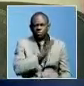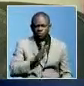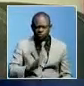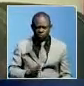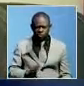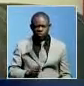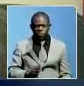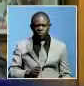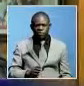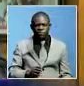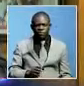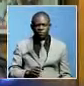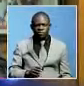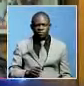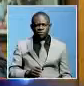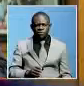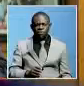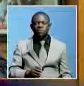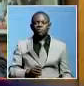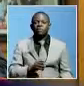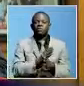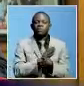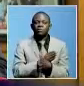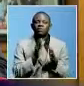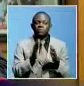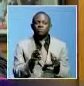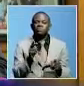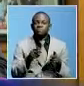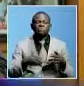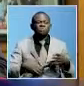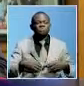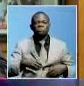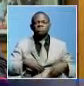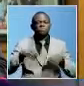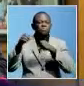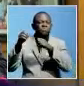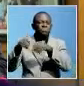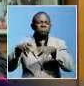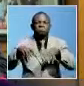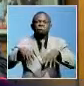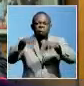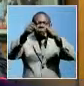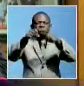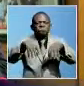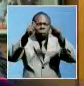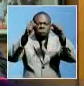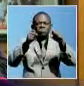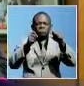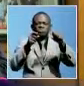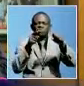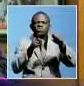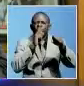Zambians are complaining about load shedding, which in fact is not load shedding. This is all about technical